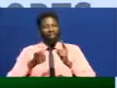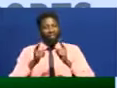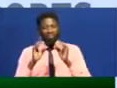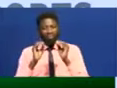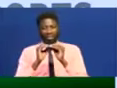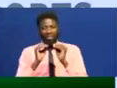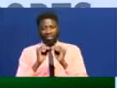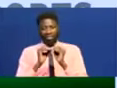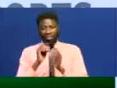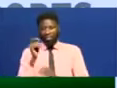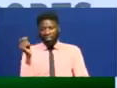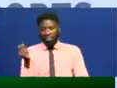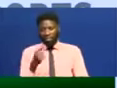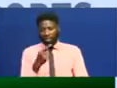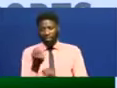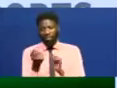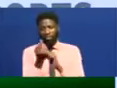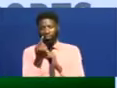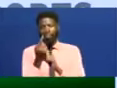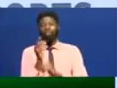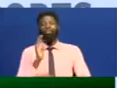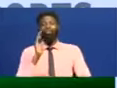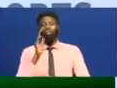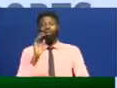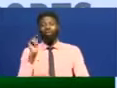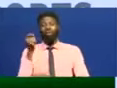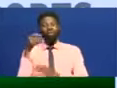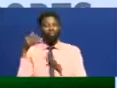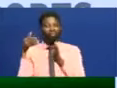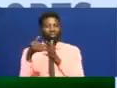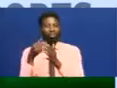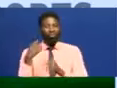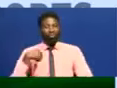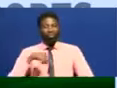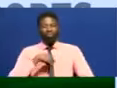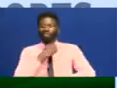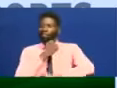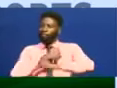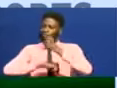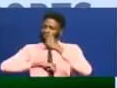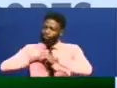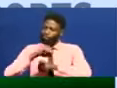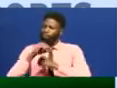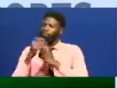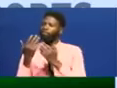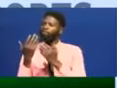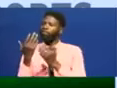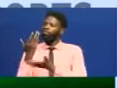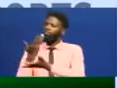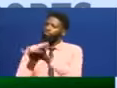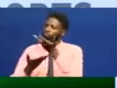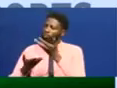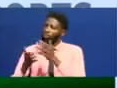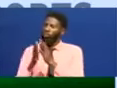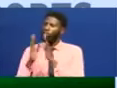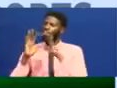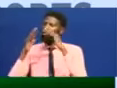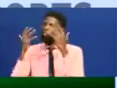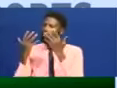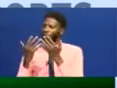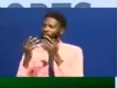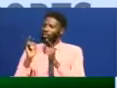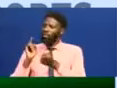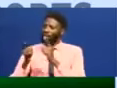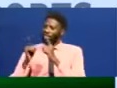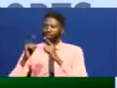Kenya. We moved with speed. We engaged World Athletics again at the very highest level,